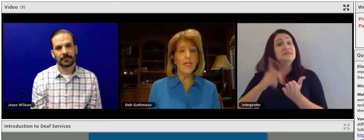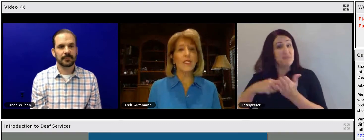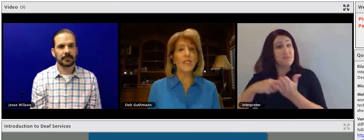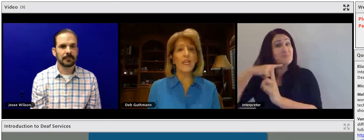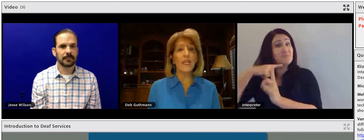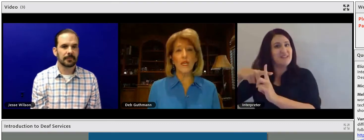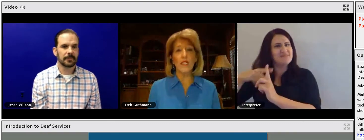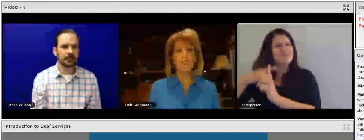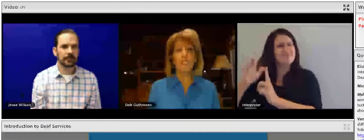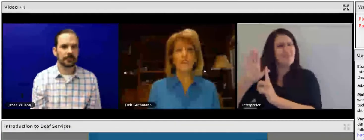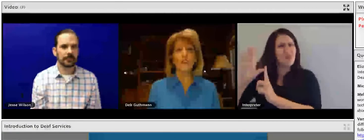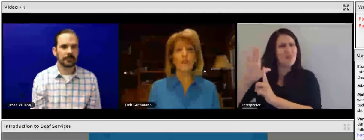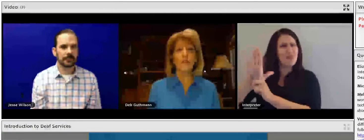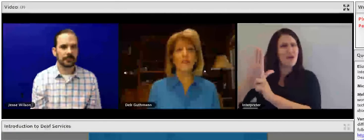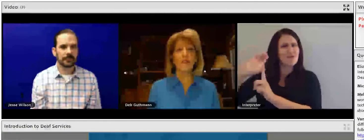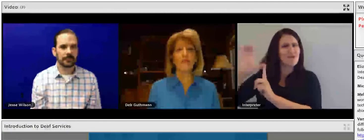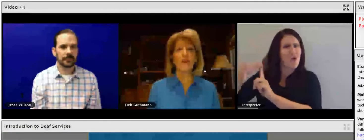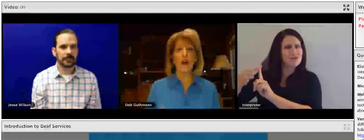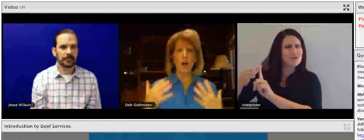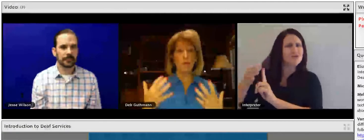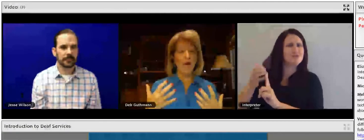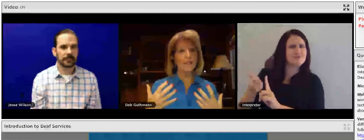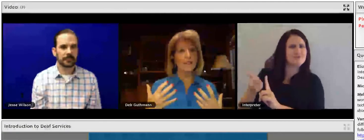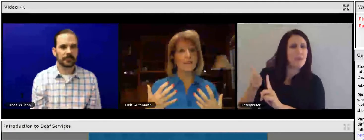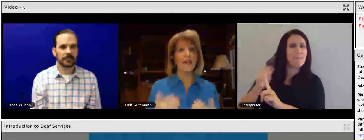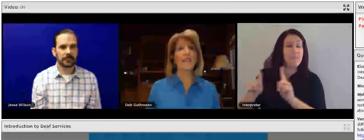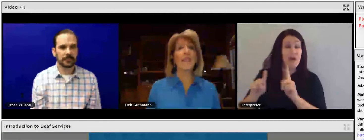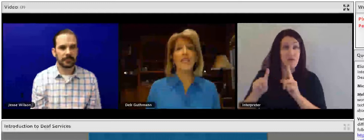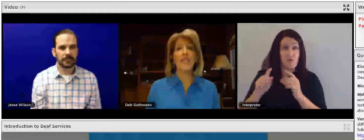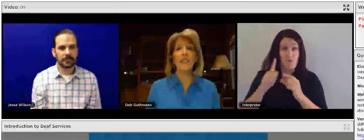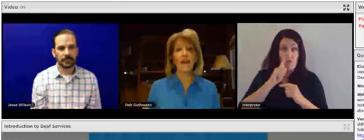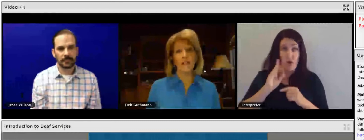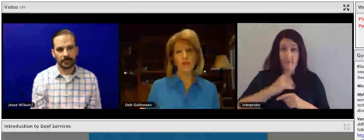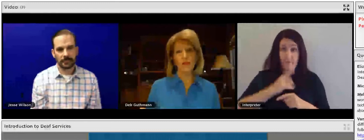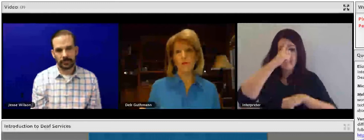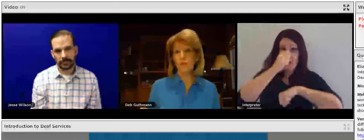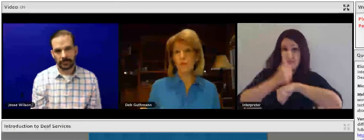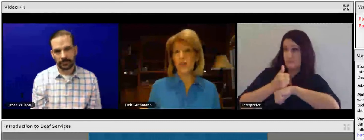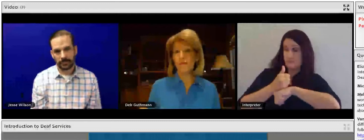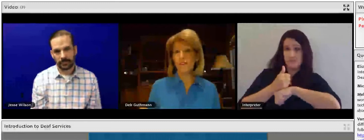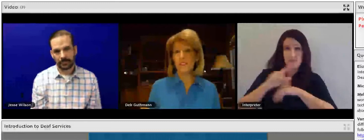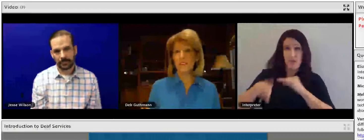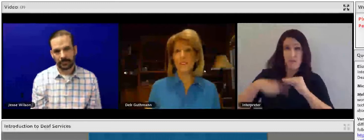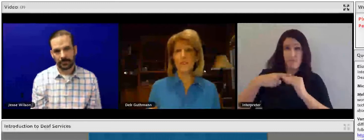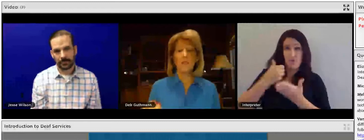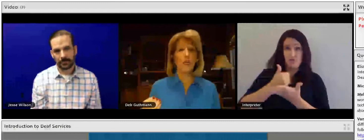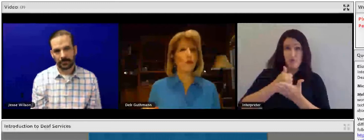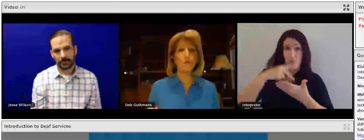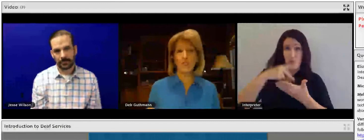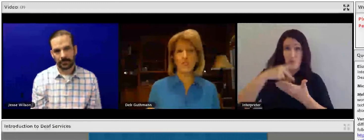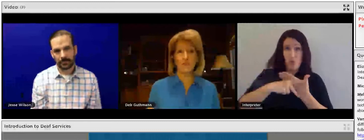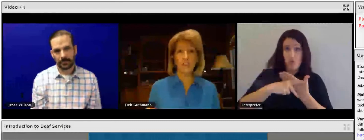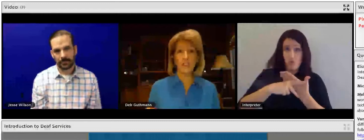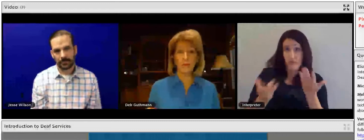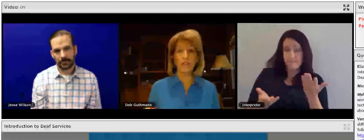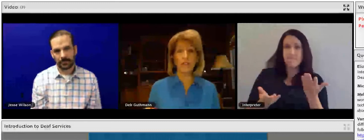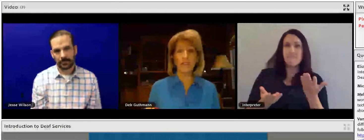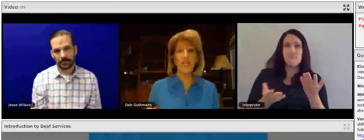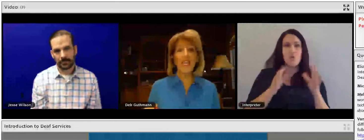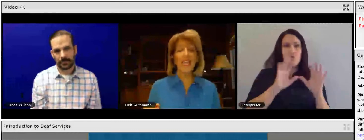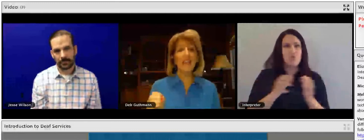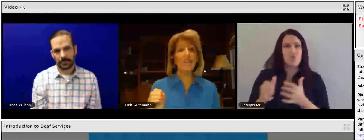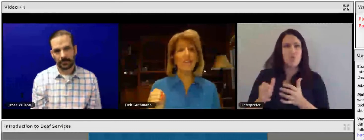very cultural, but in other ways, in terms of our mindset, in a treatment program, for instance,